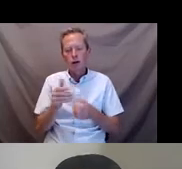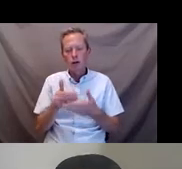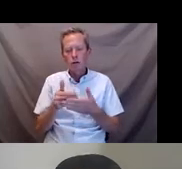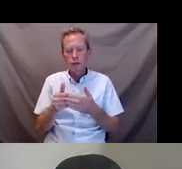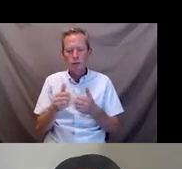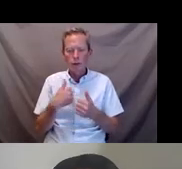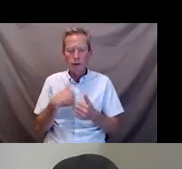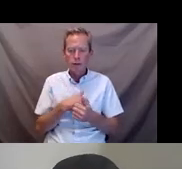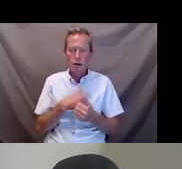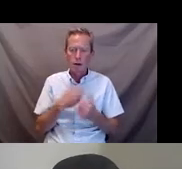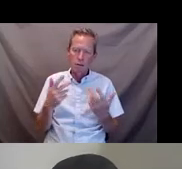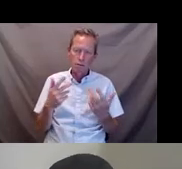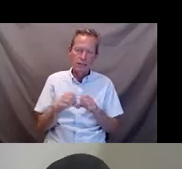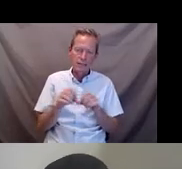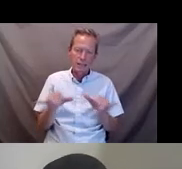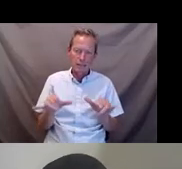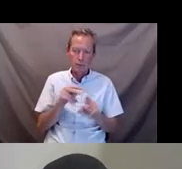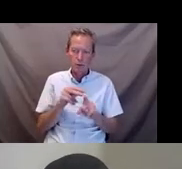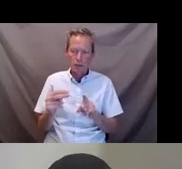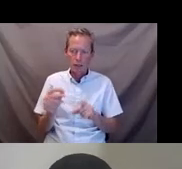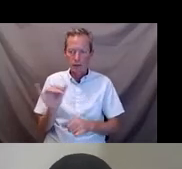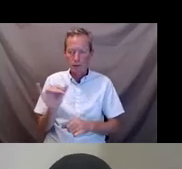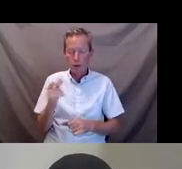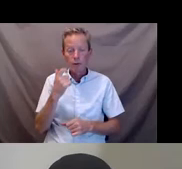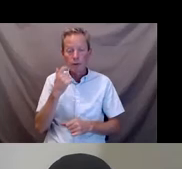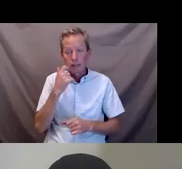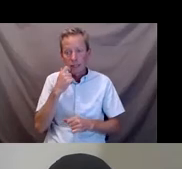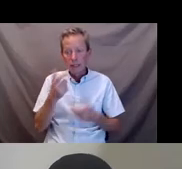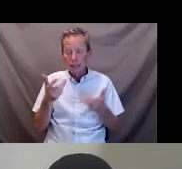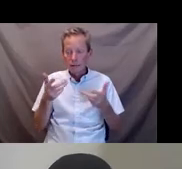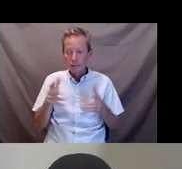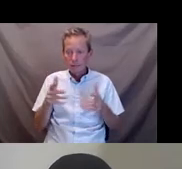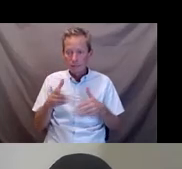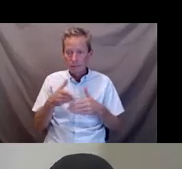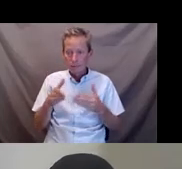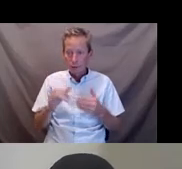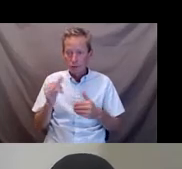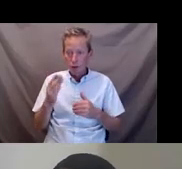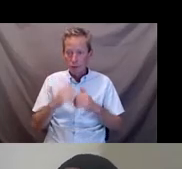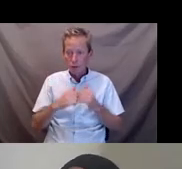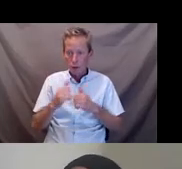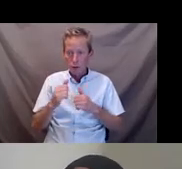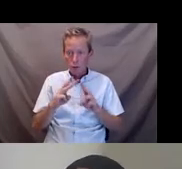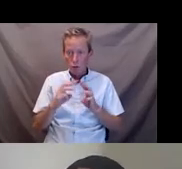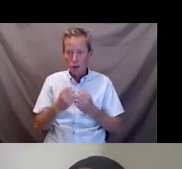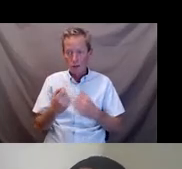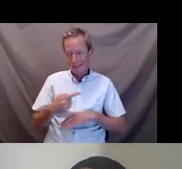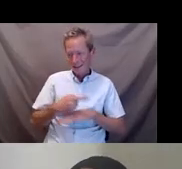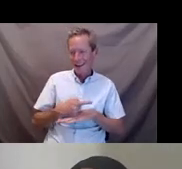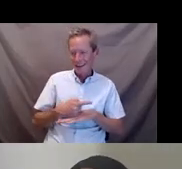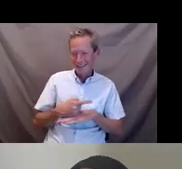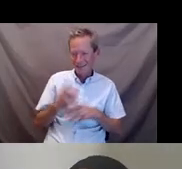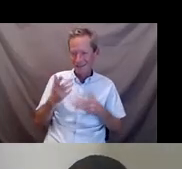well. And again, we just recently completed those job structure workshops, actually today. and